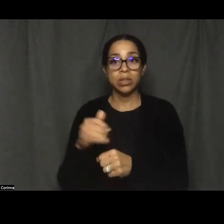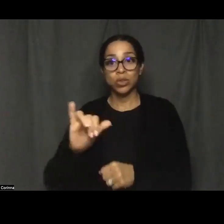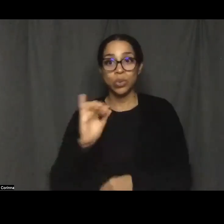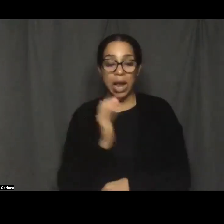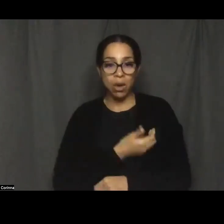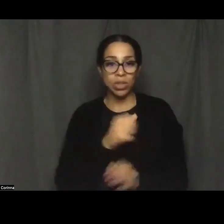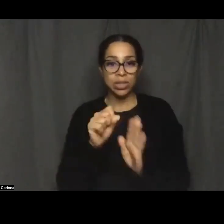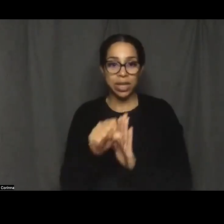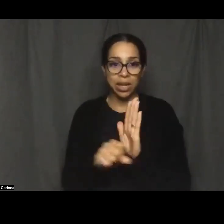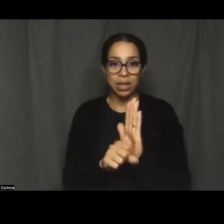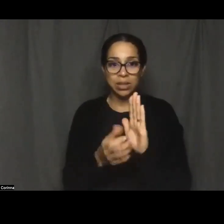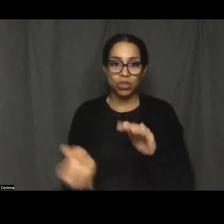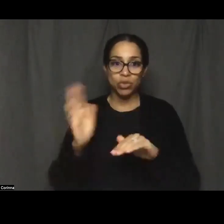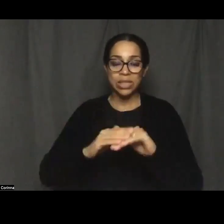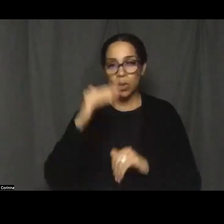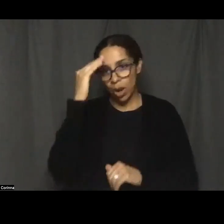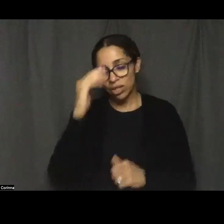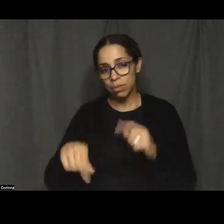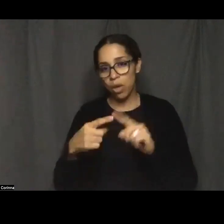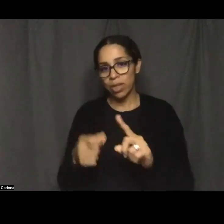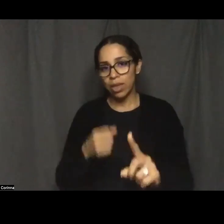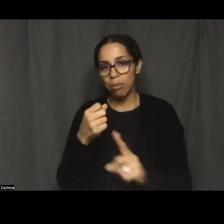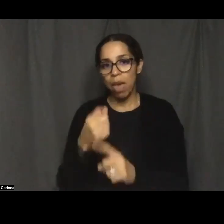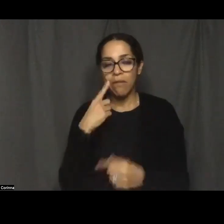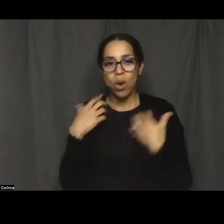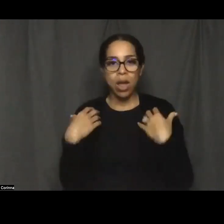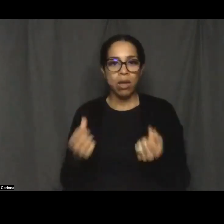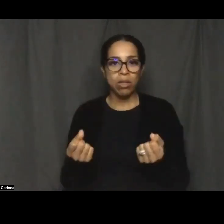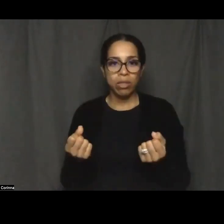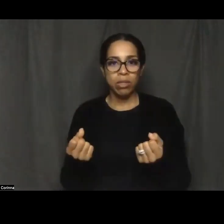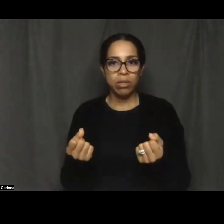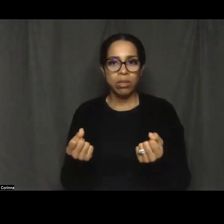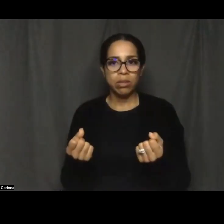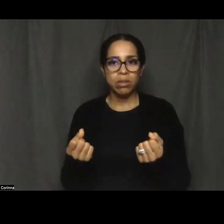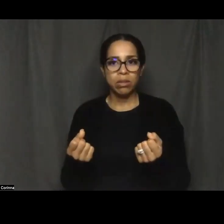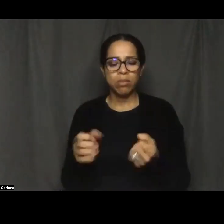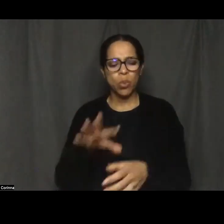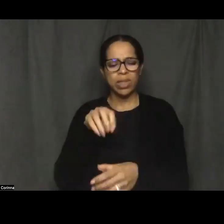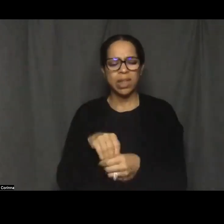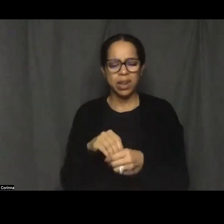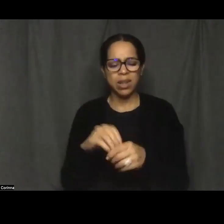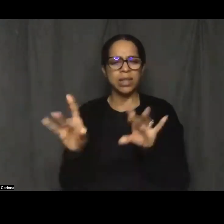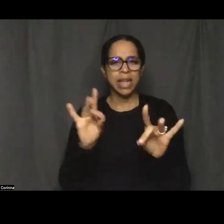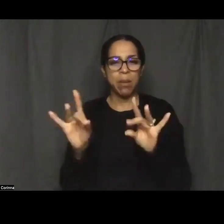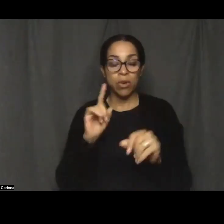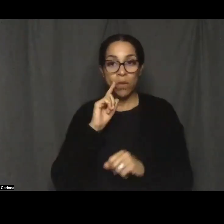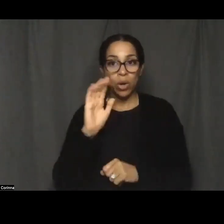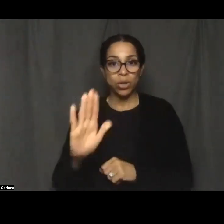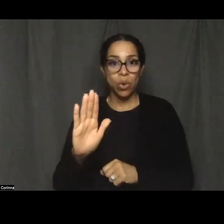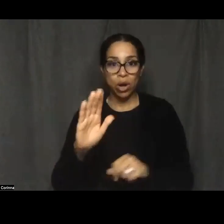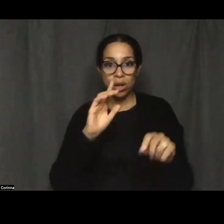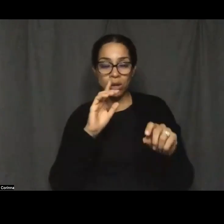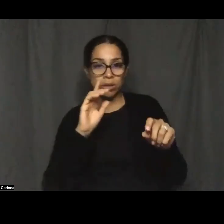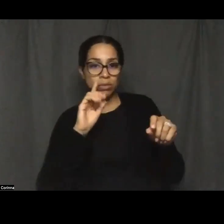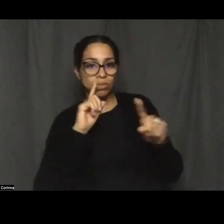just increased awareness on the impact of health. And so, but within the sample of your respondents